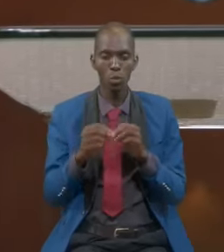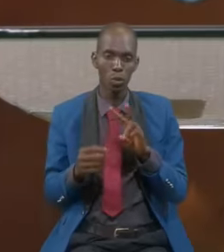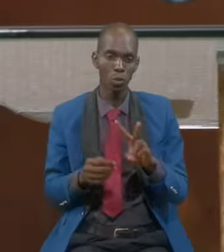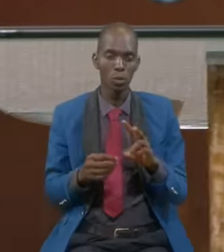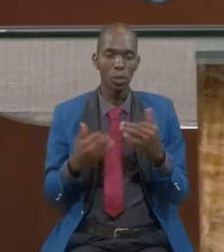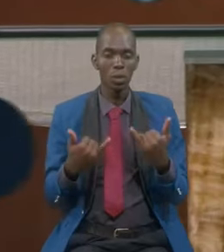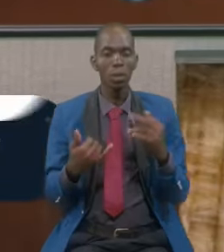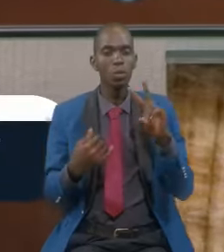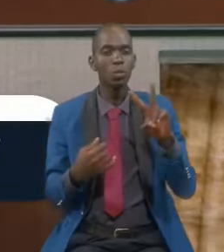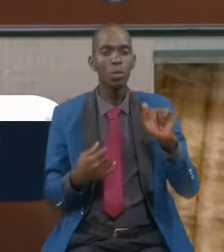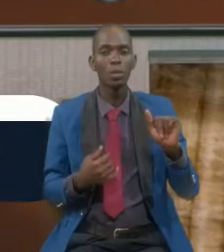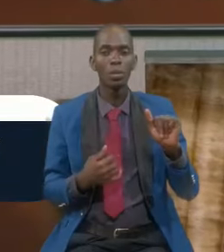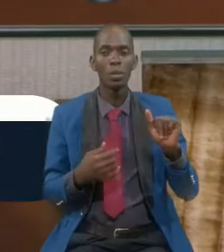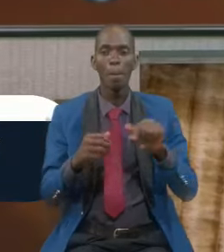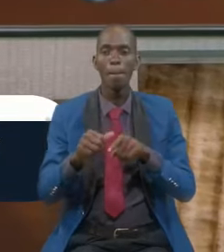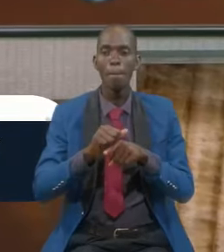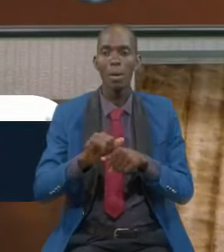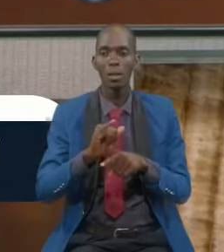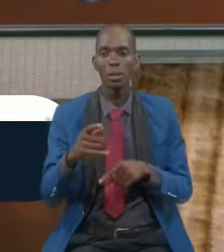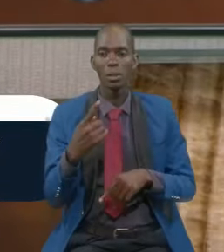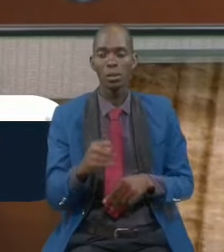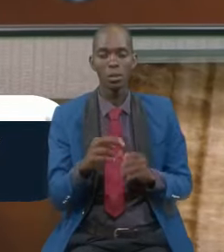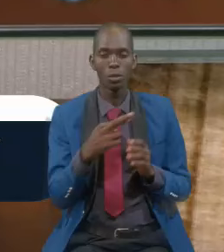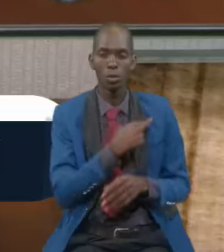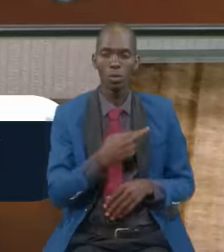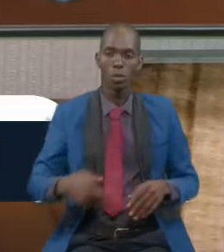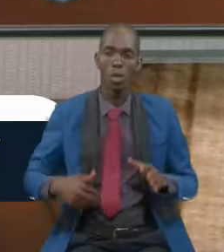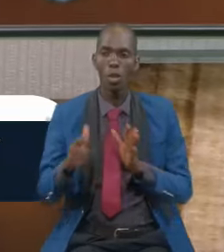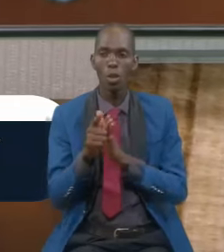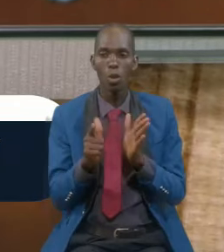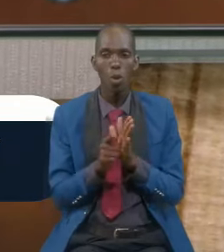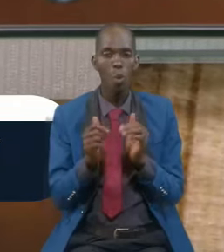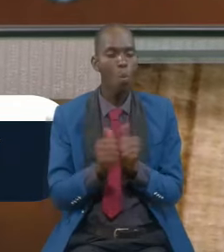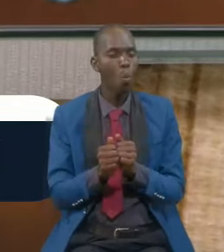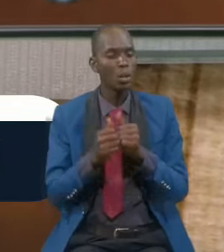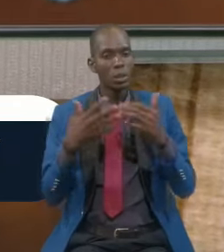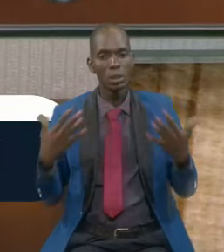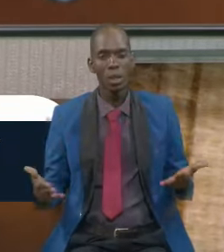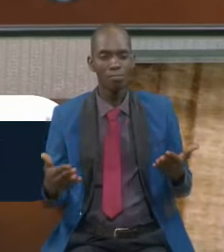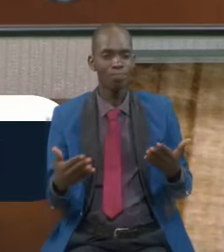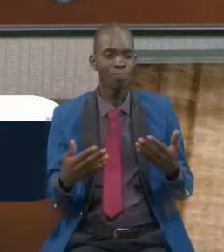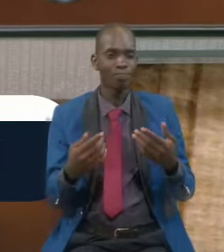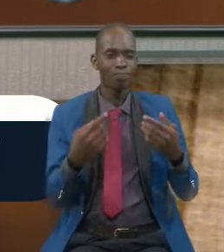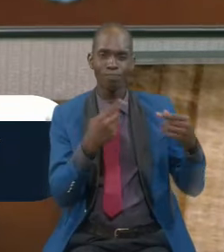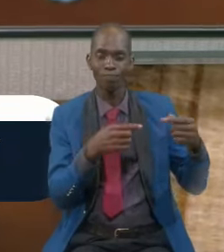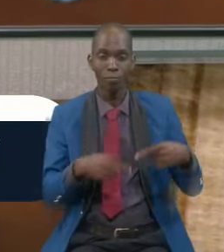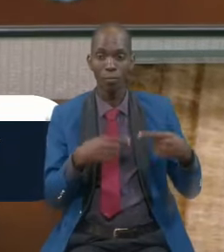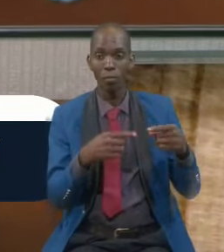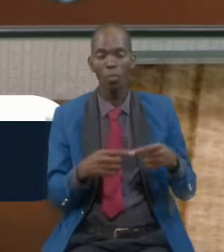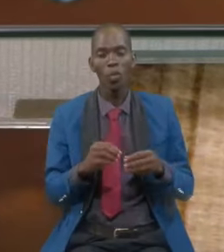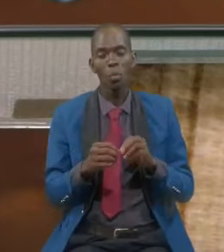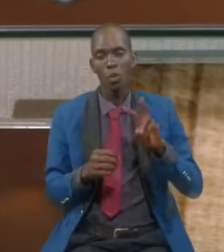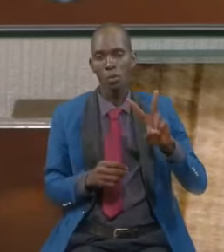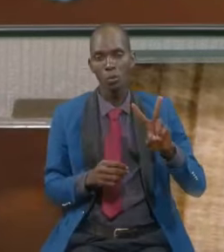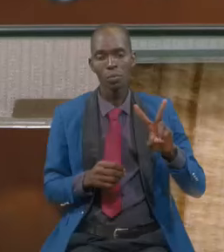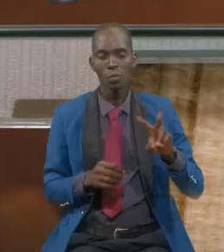practicing the royal law without discrimination. Number two,